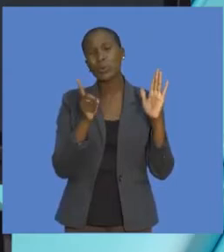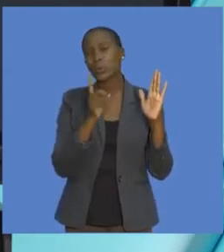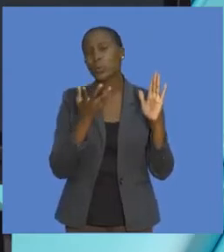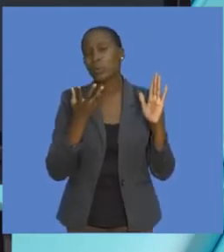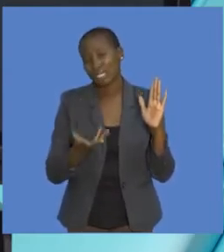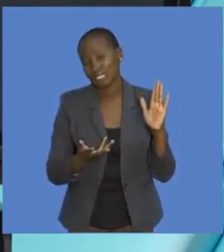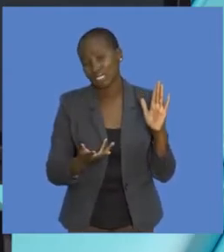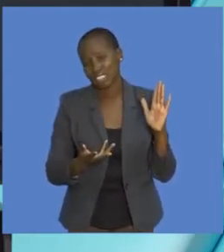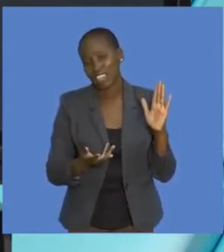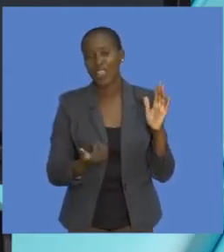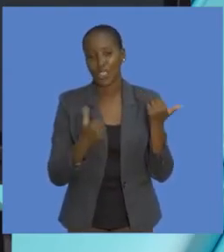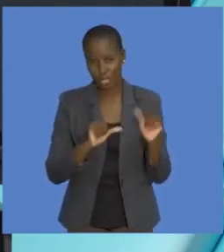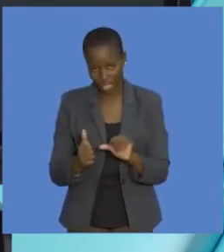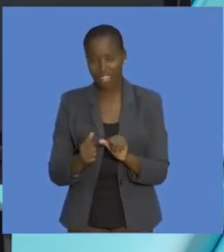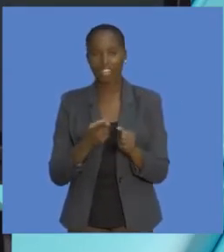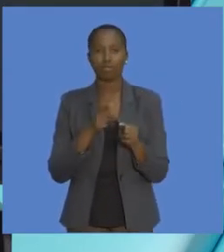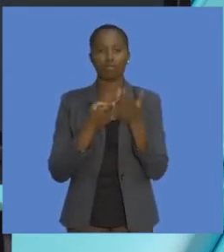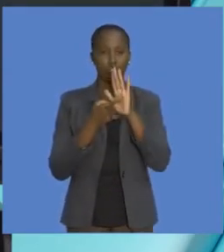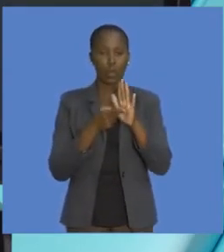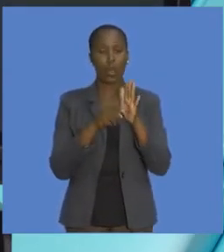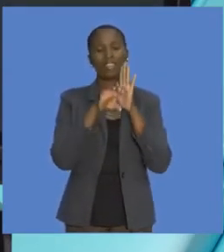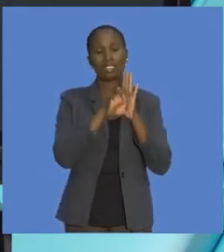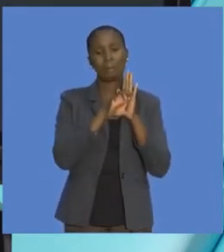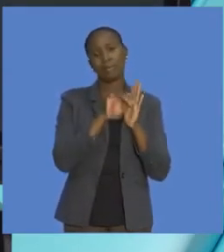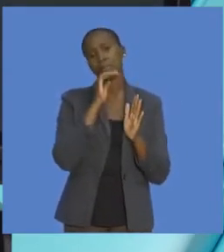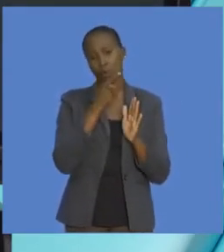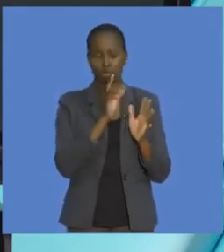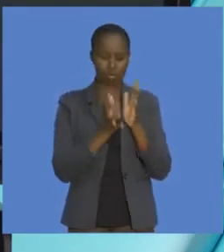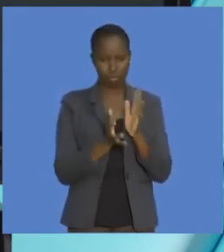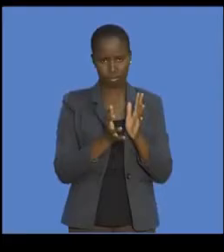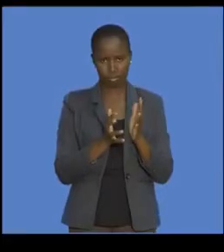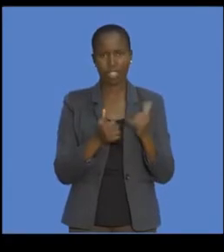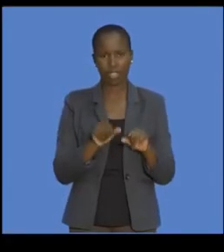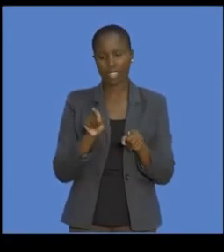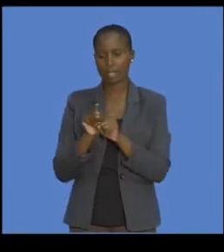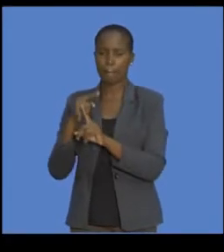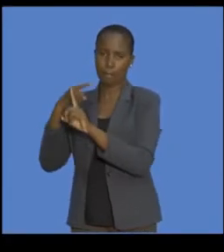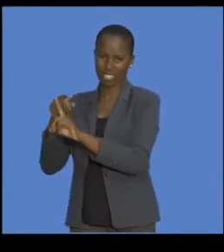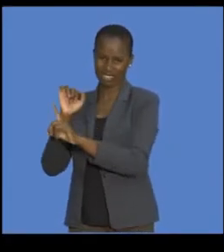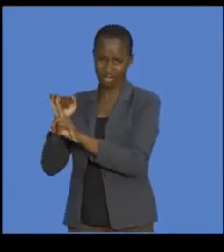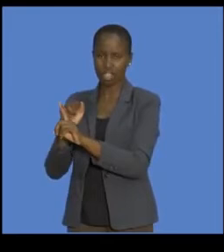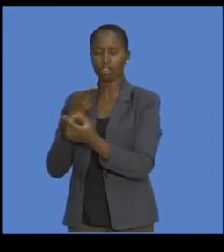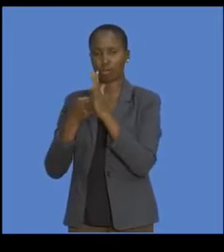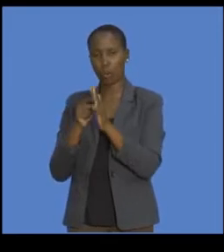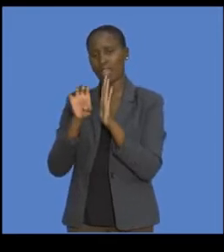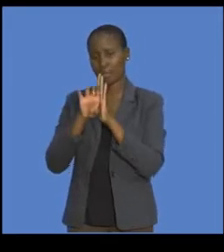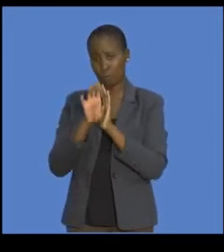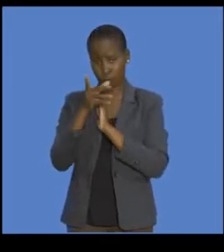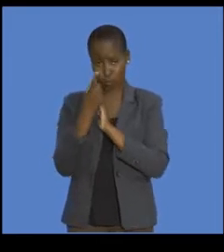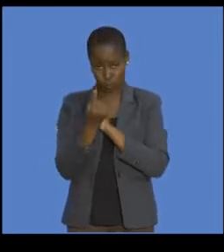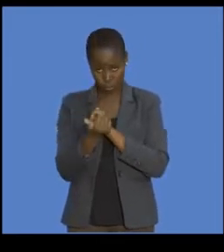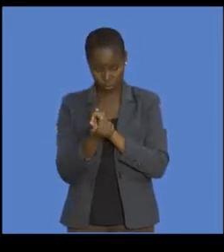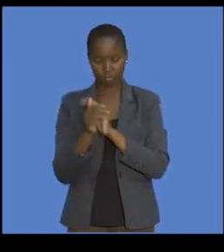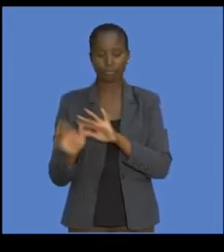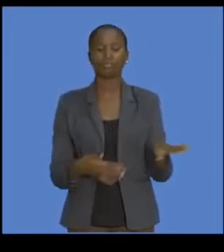we'll look at the examples between a negative loop and a positive feedback loop. So a negative feedback loop serves